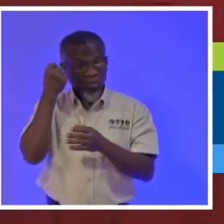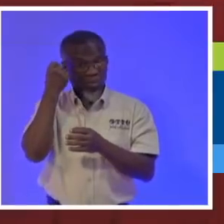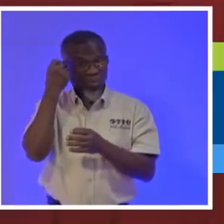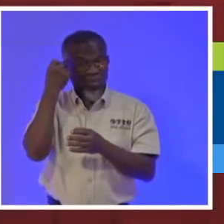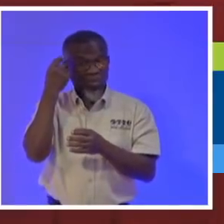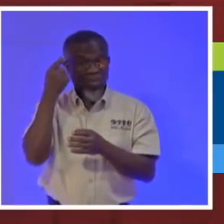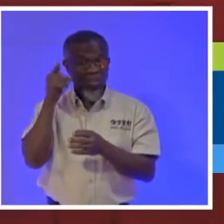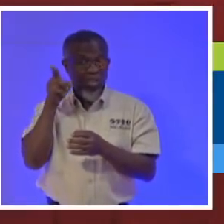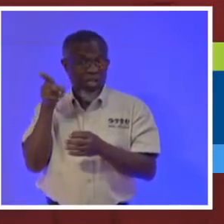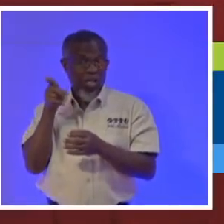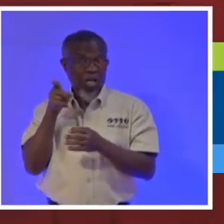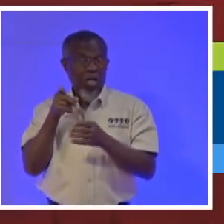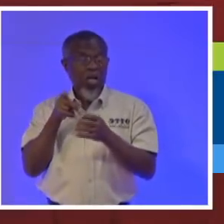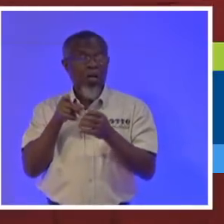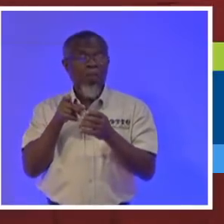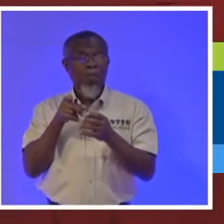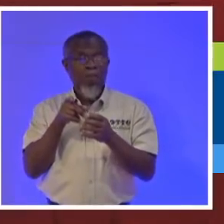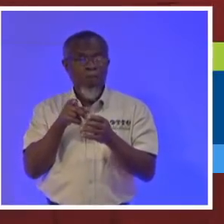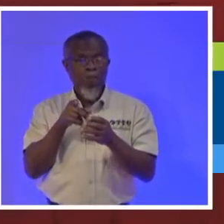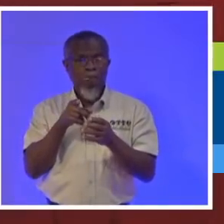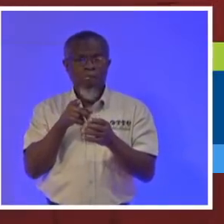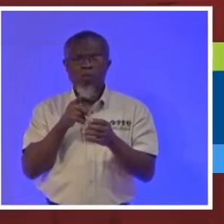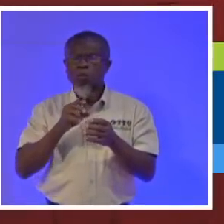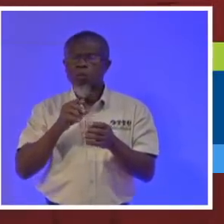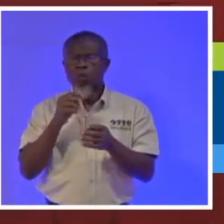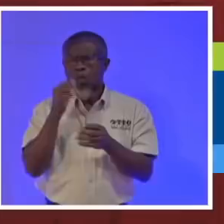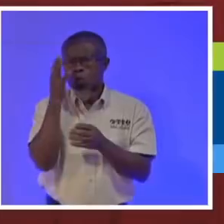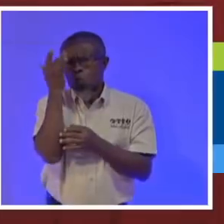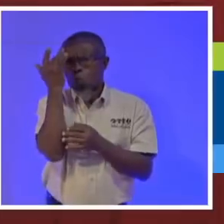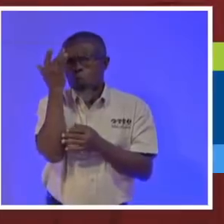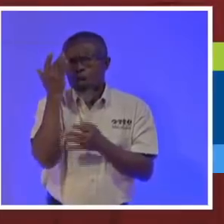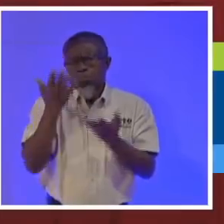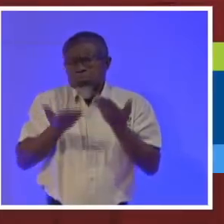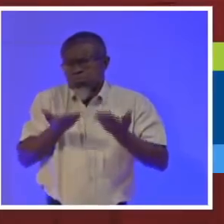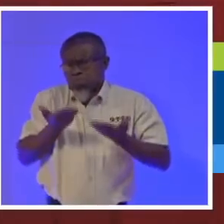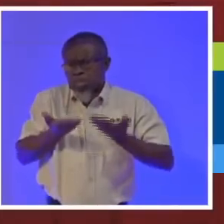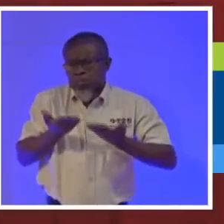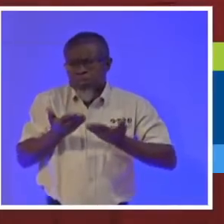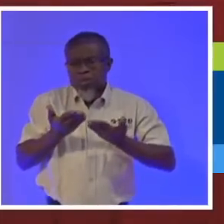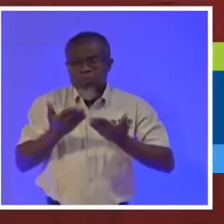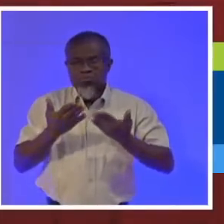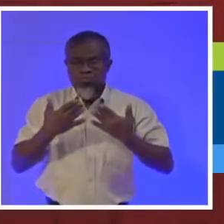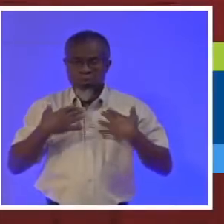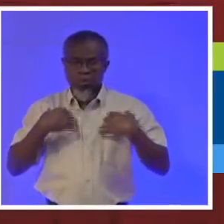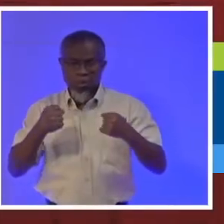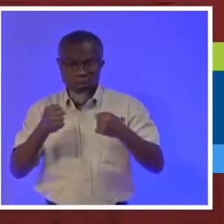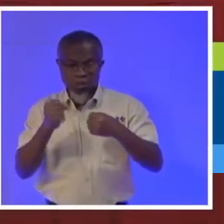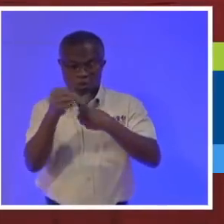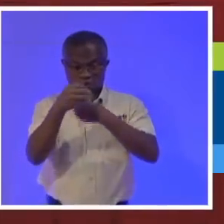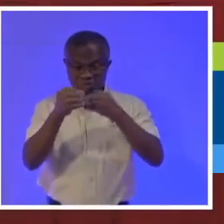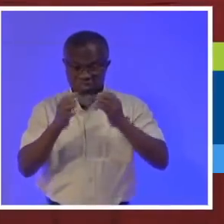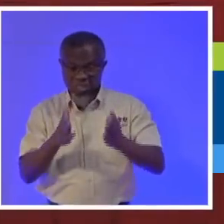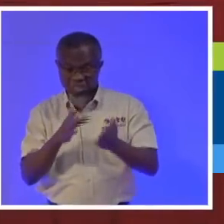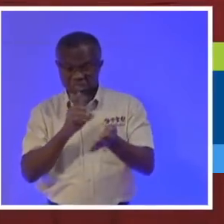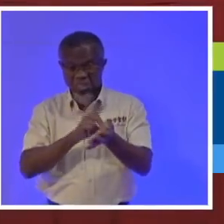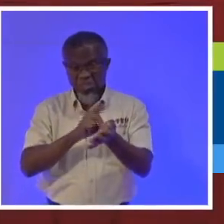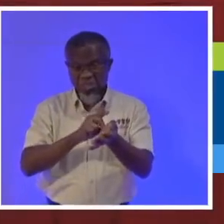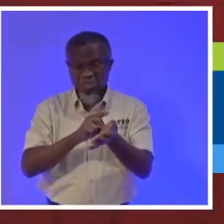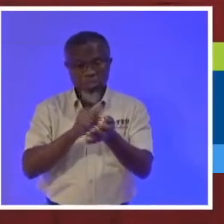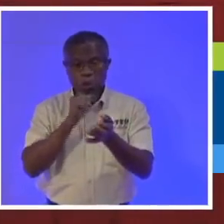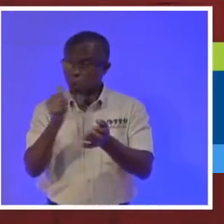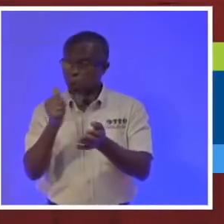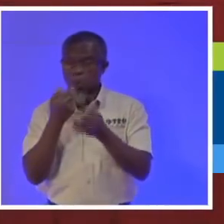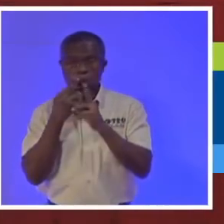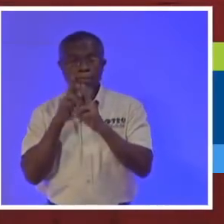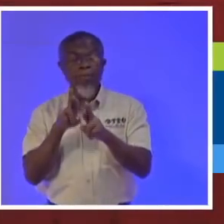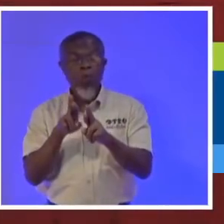PAHO and WHO, and what could be some of the reasons as to why health officials would not report such